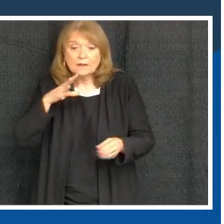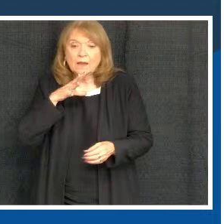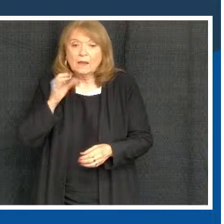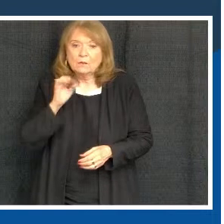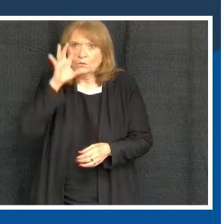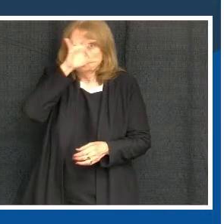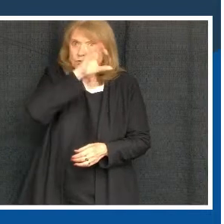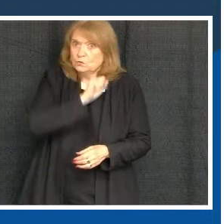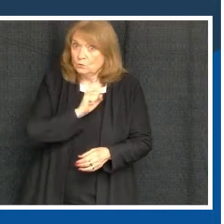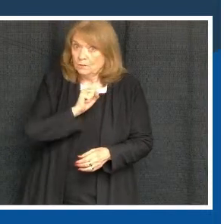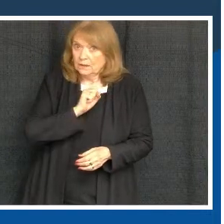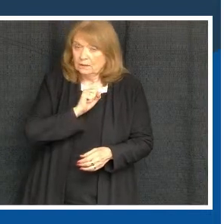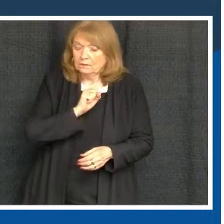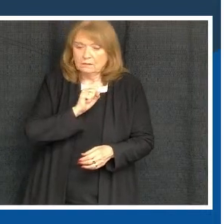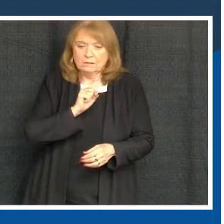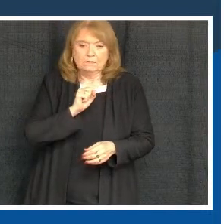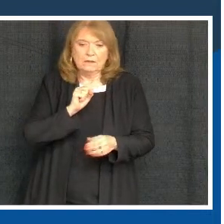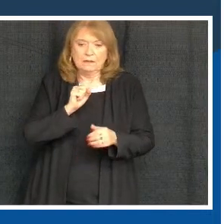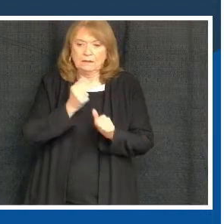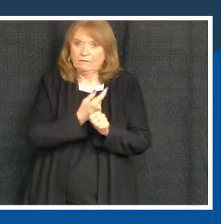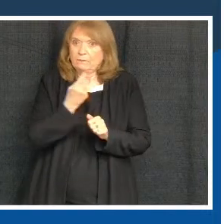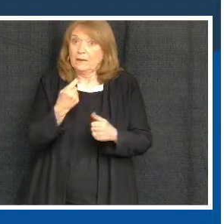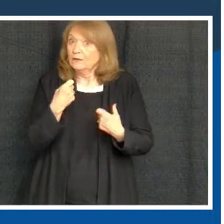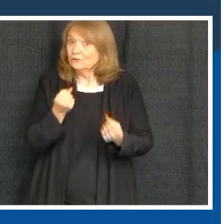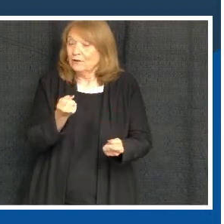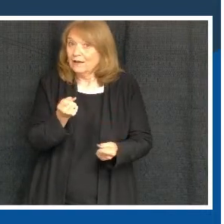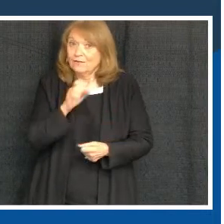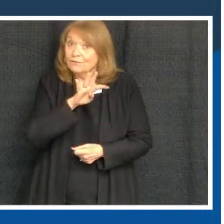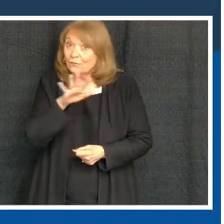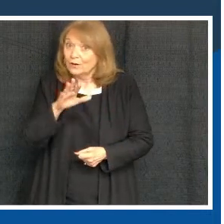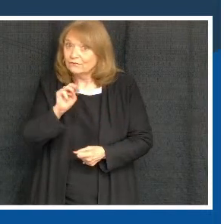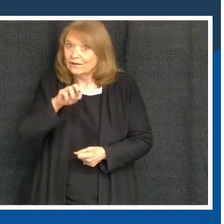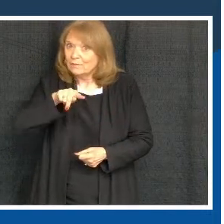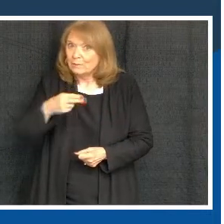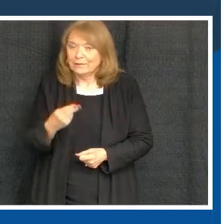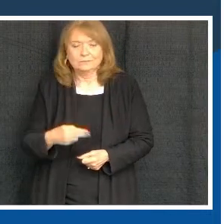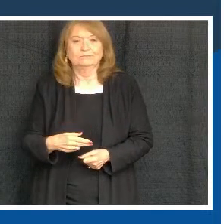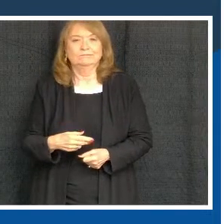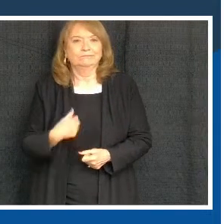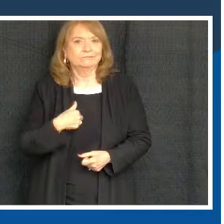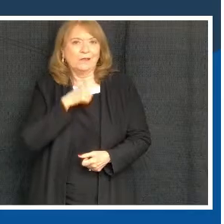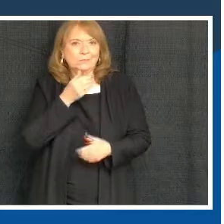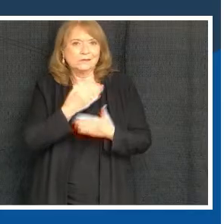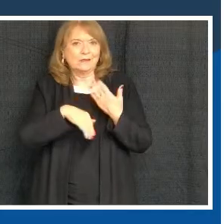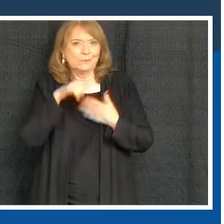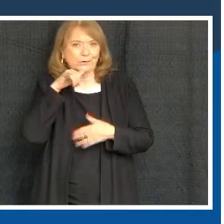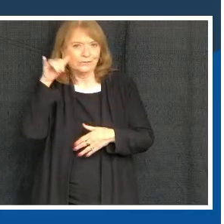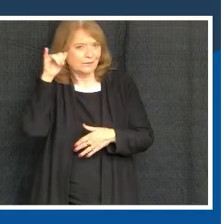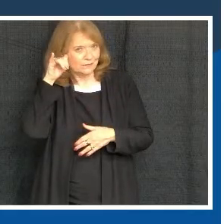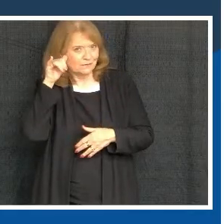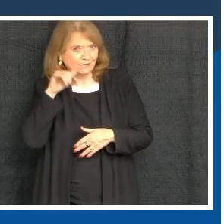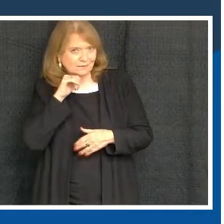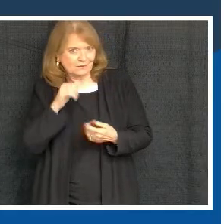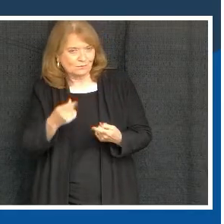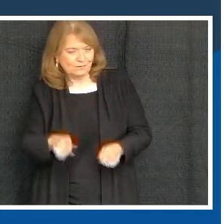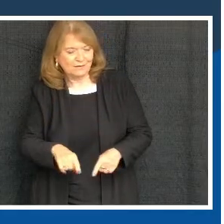we're looking at everybody doing 45. Now, come on. I wasn't born yesterday.